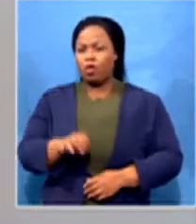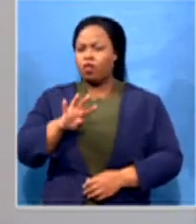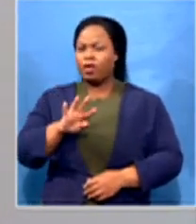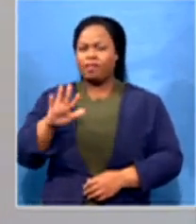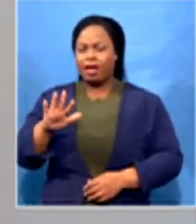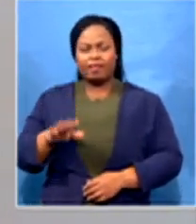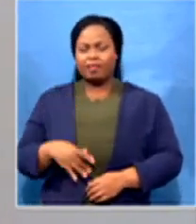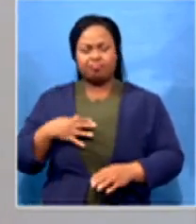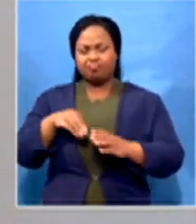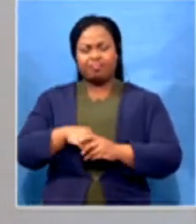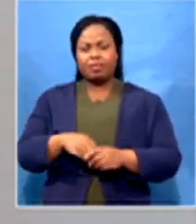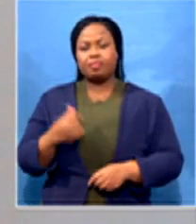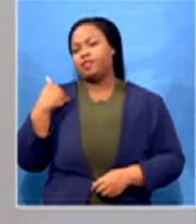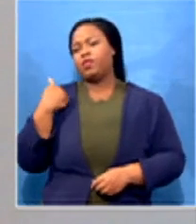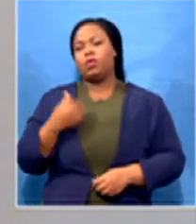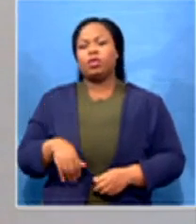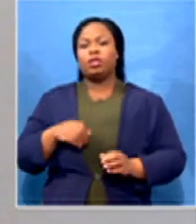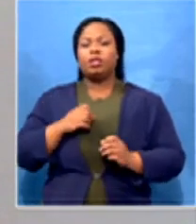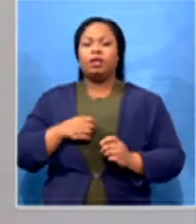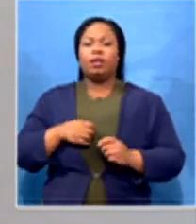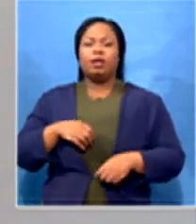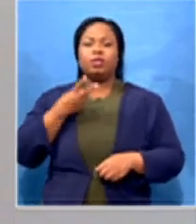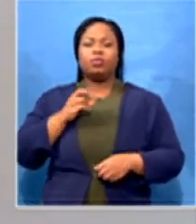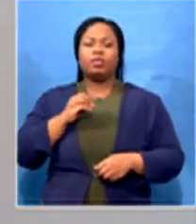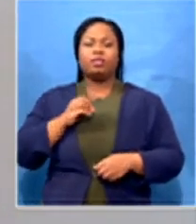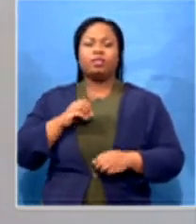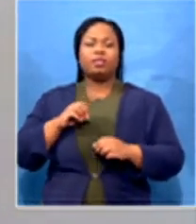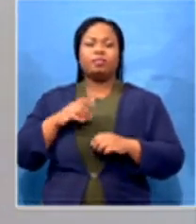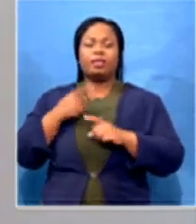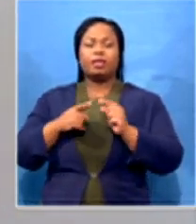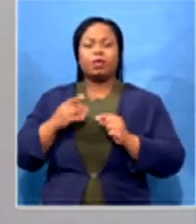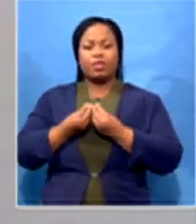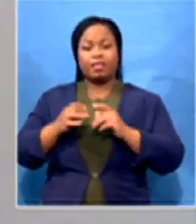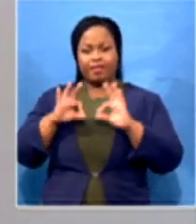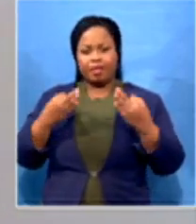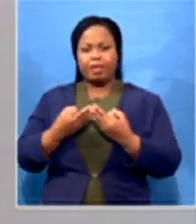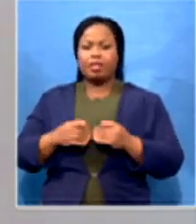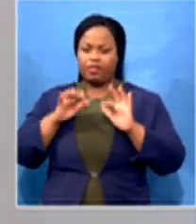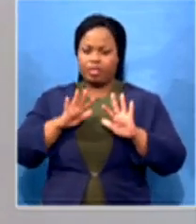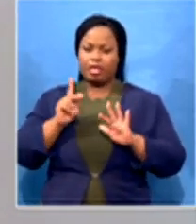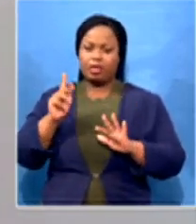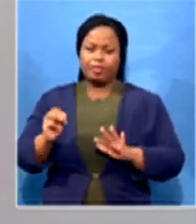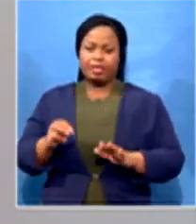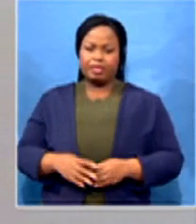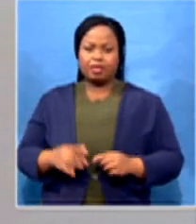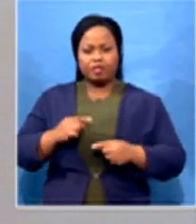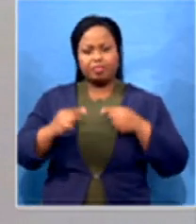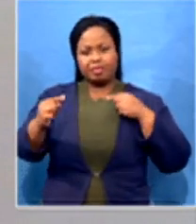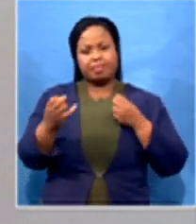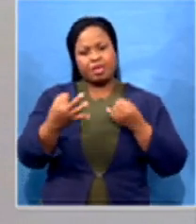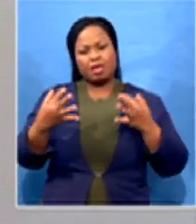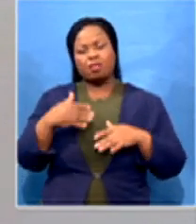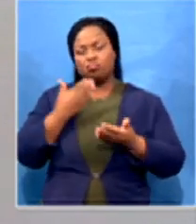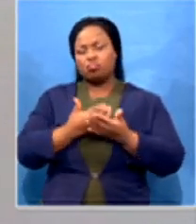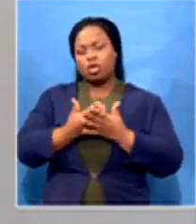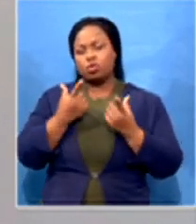going to be part of it. I did toy with the idea of doing the 21, but I want to run with my family, and 10 is the distance that most people can do